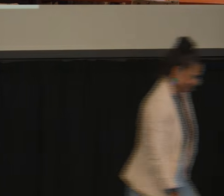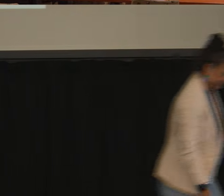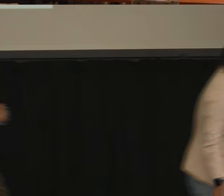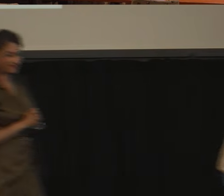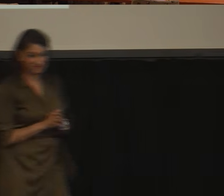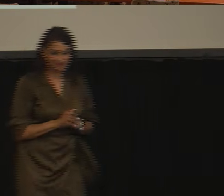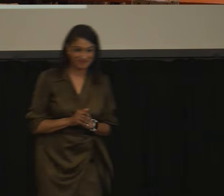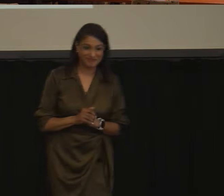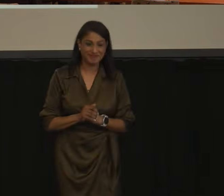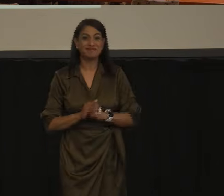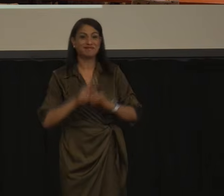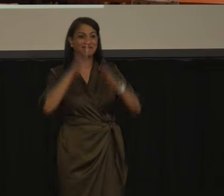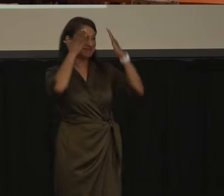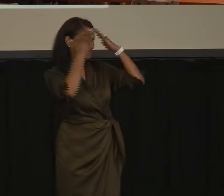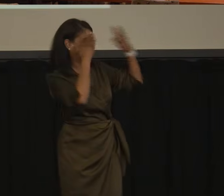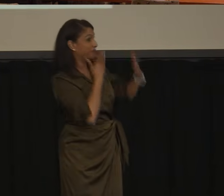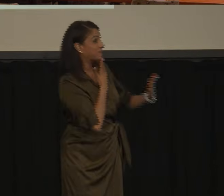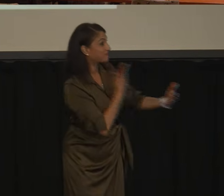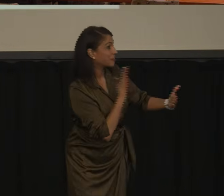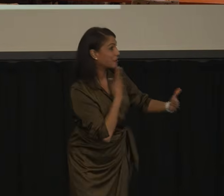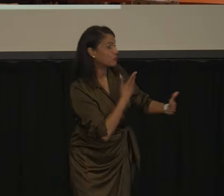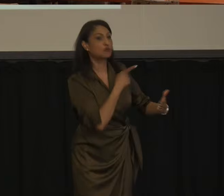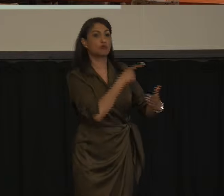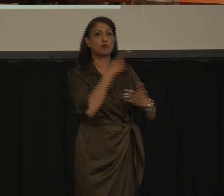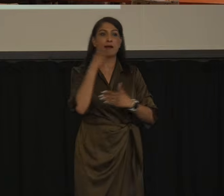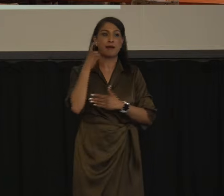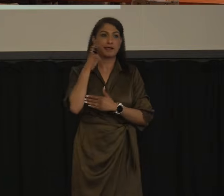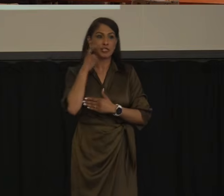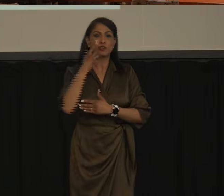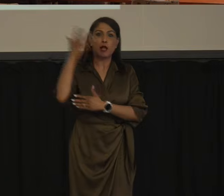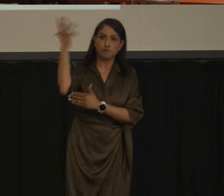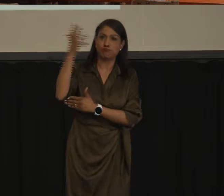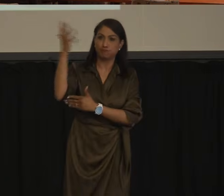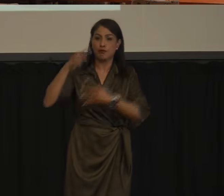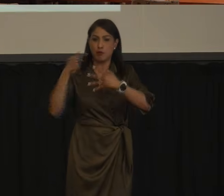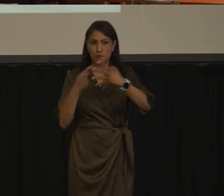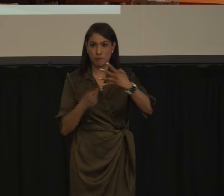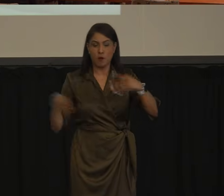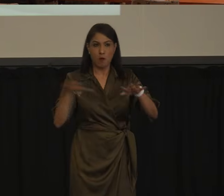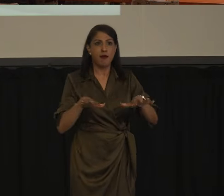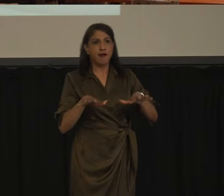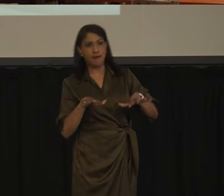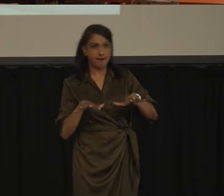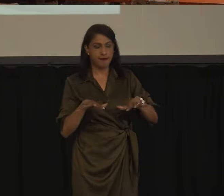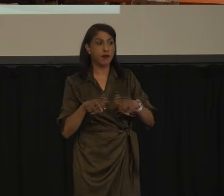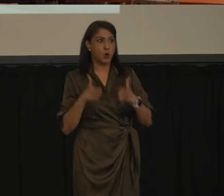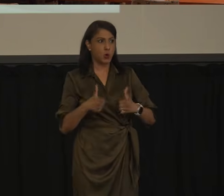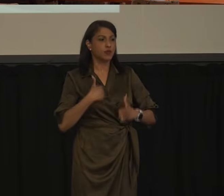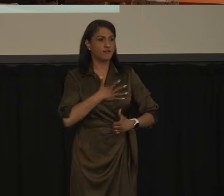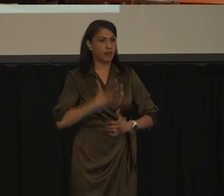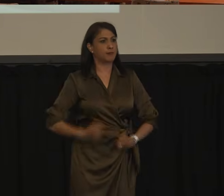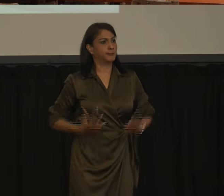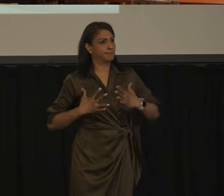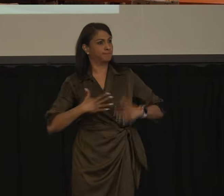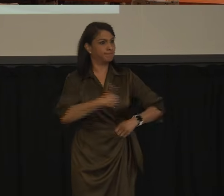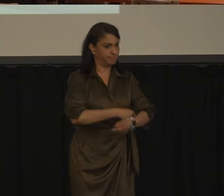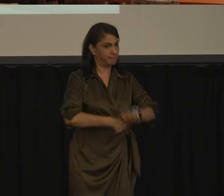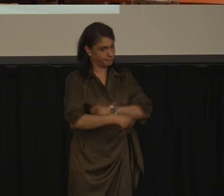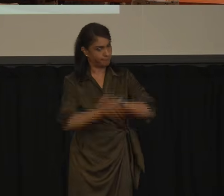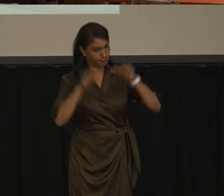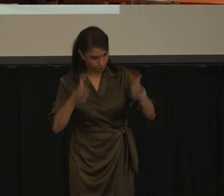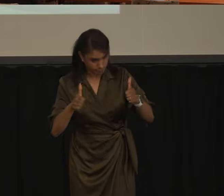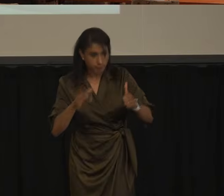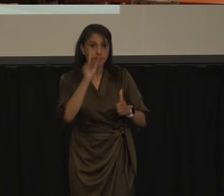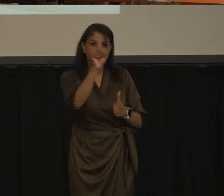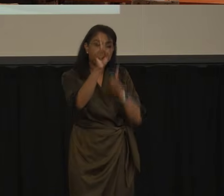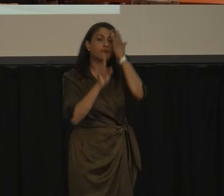to respond more appropriately. Thank you. Thank you so much. Aisha, thank you for presenting and for sharing those important points